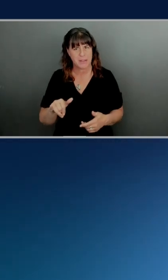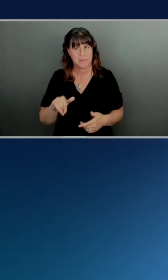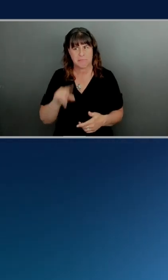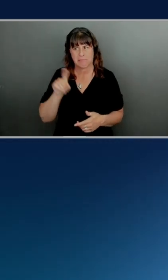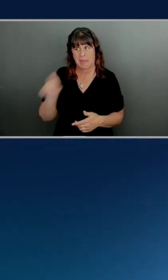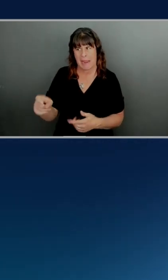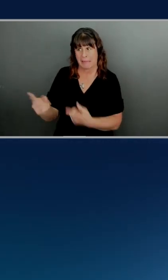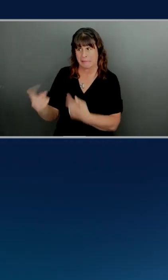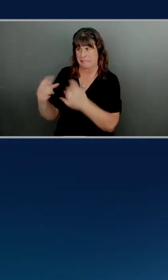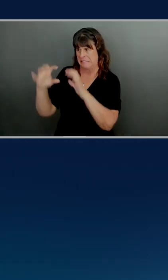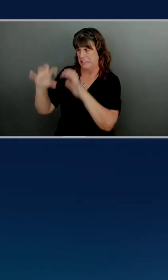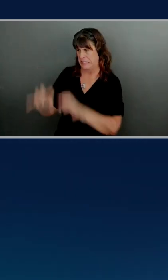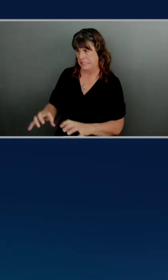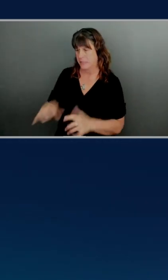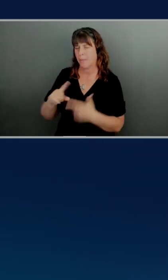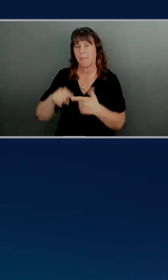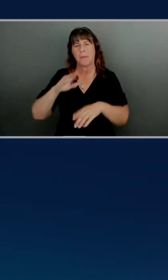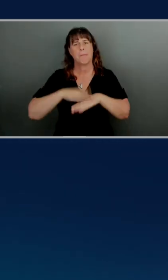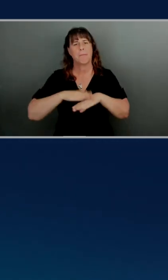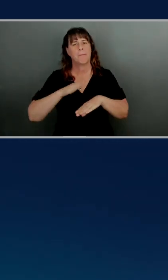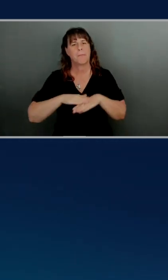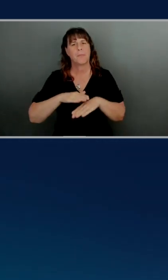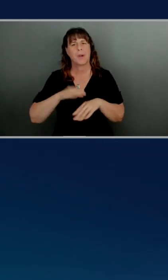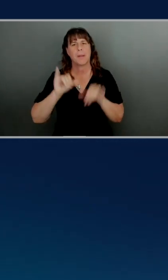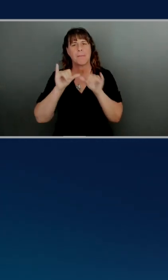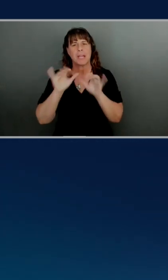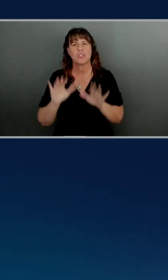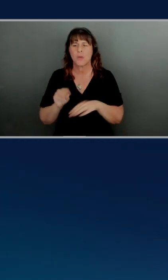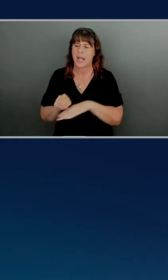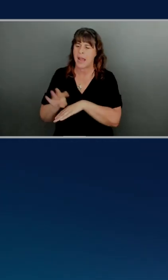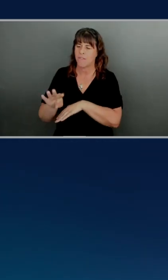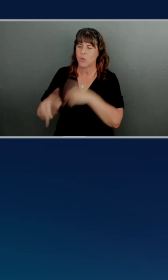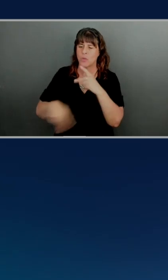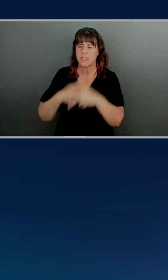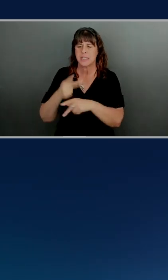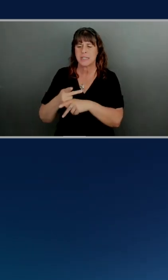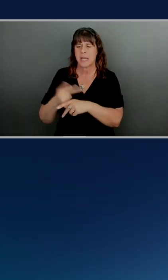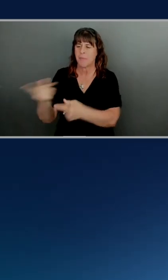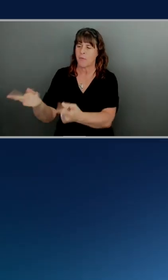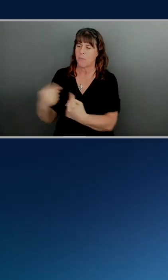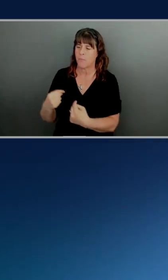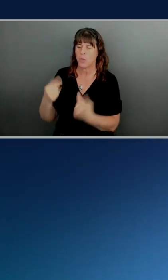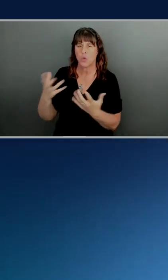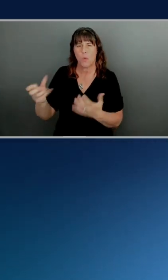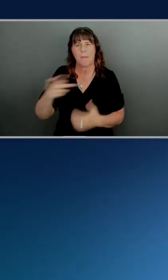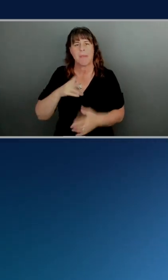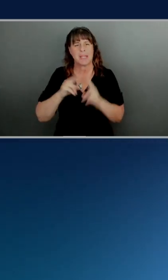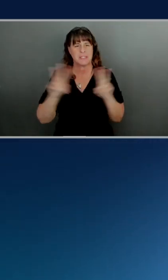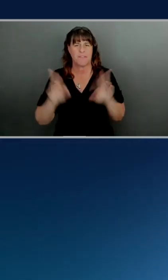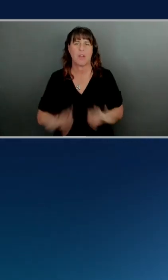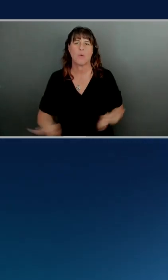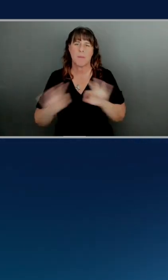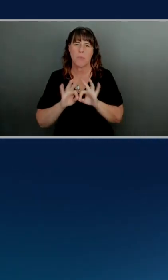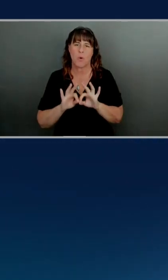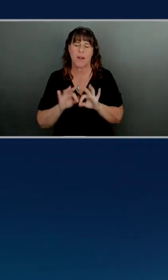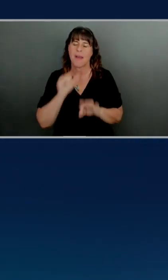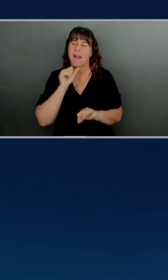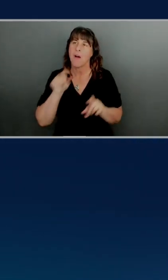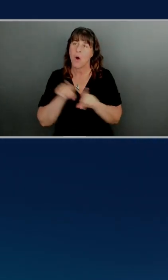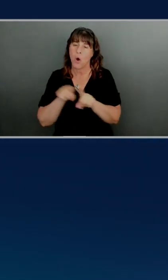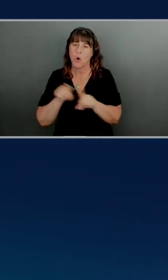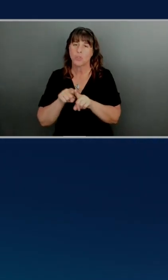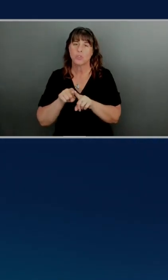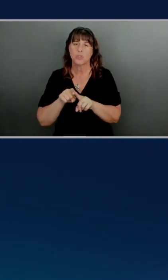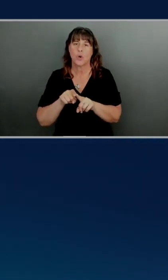prompt engineer and influence the type of prompt you get back is very important. That's not to mention the